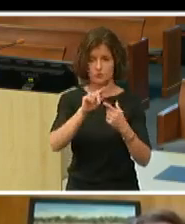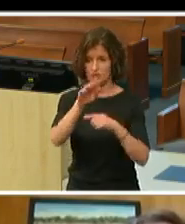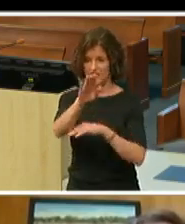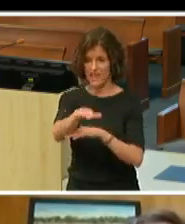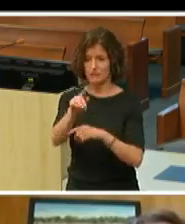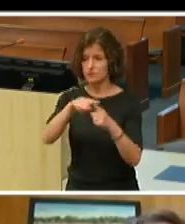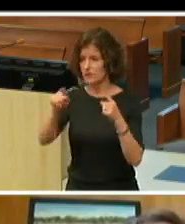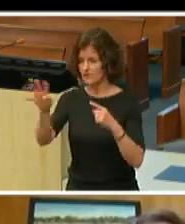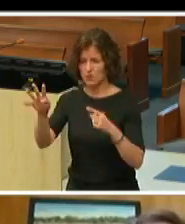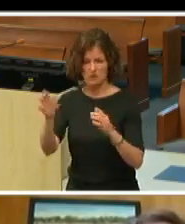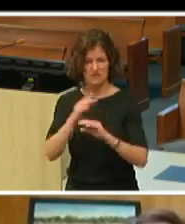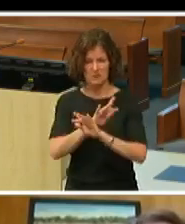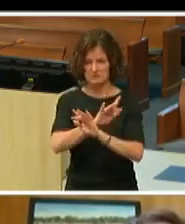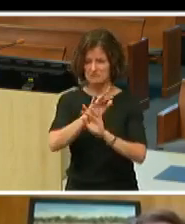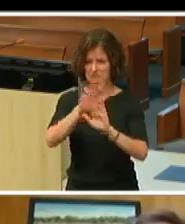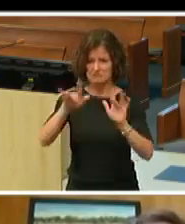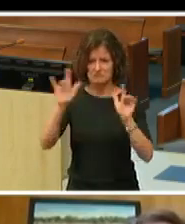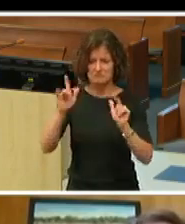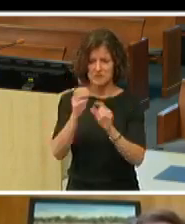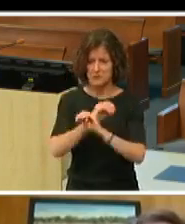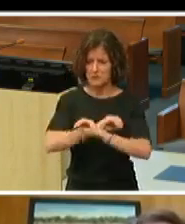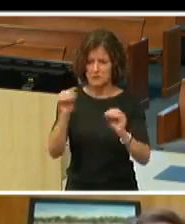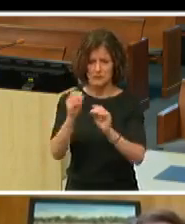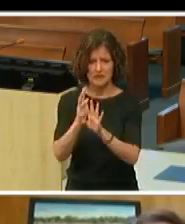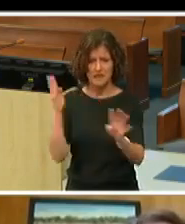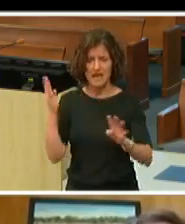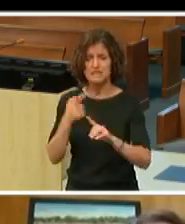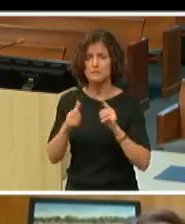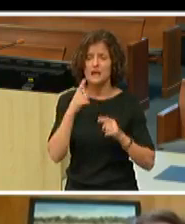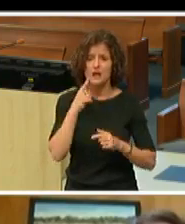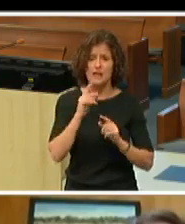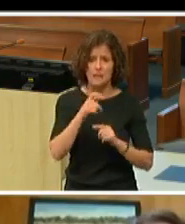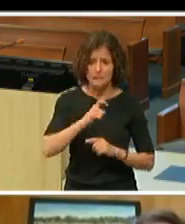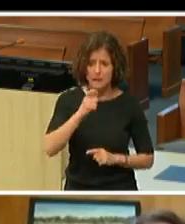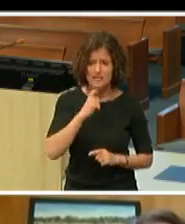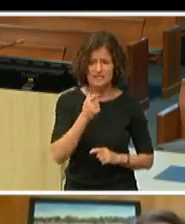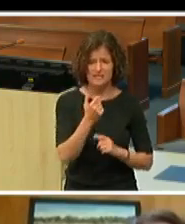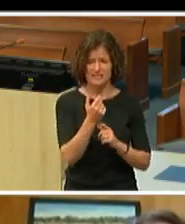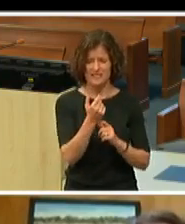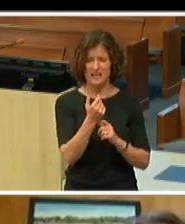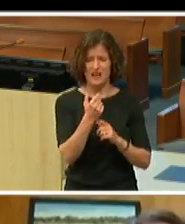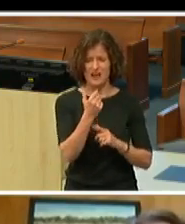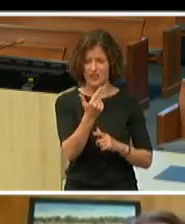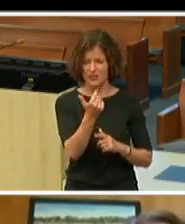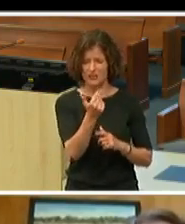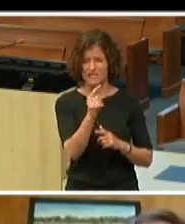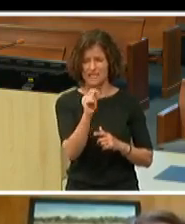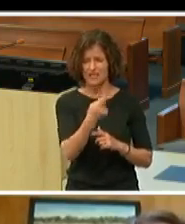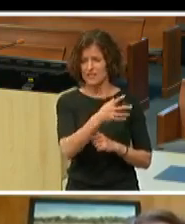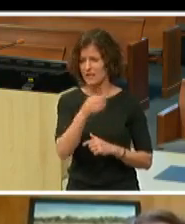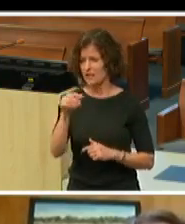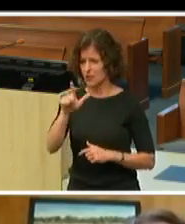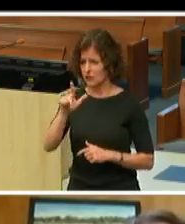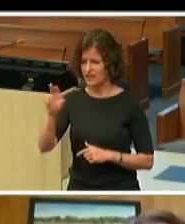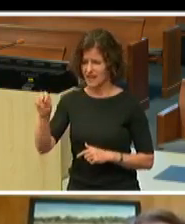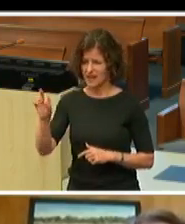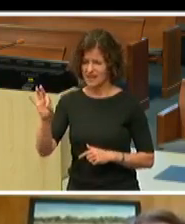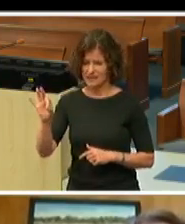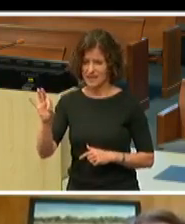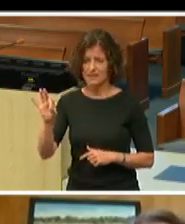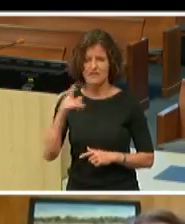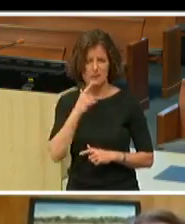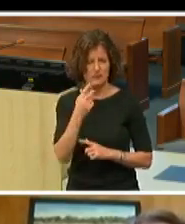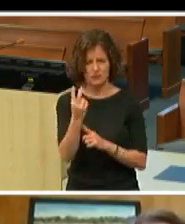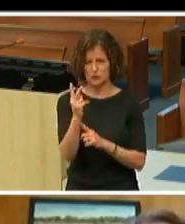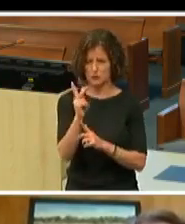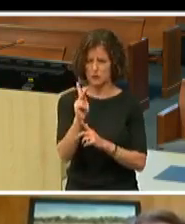we didn't have the lines. I think when I went to the Publix on 13th and 39th, there was 2 people waiting. And I talked to the young man who